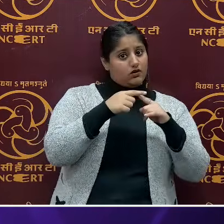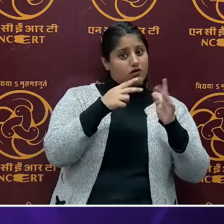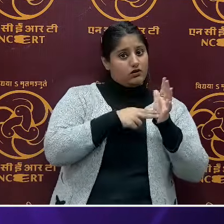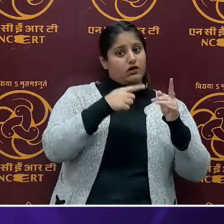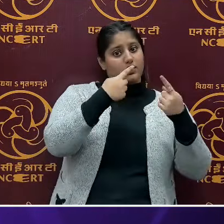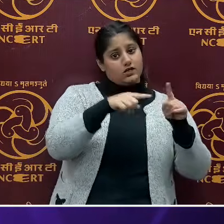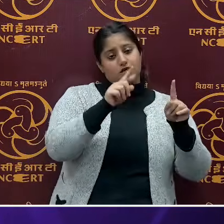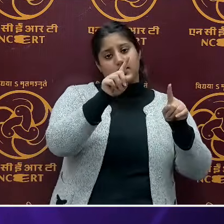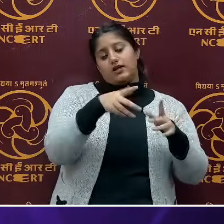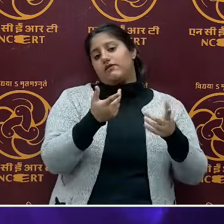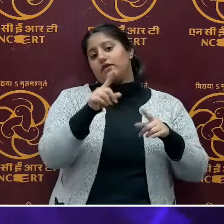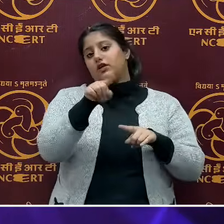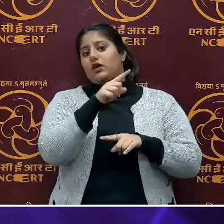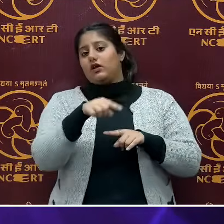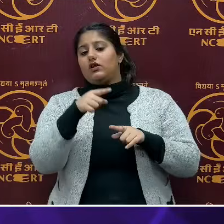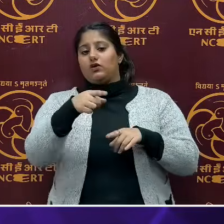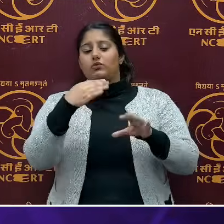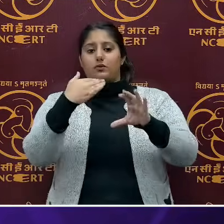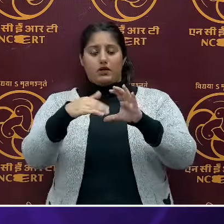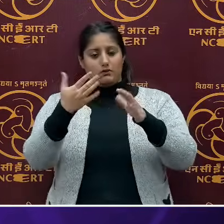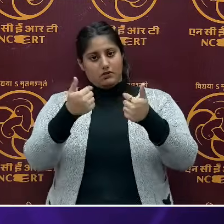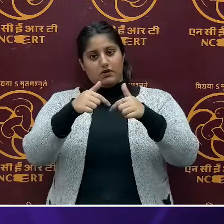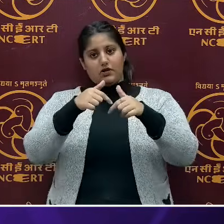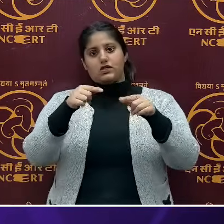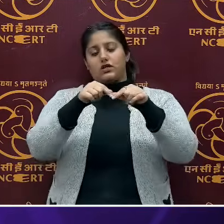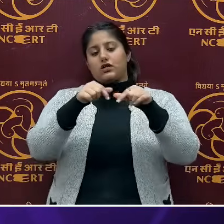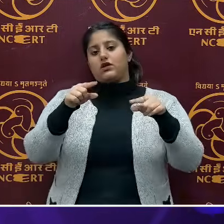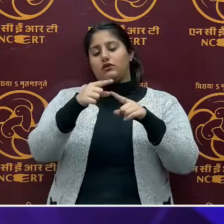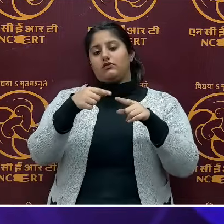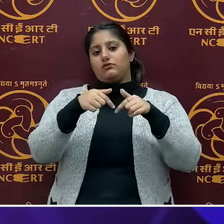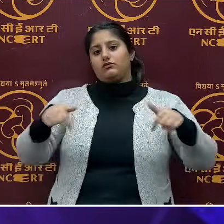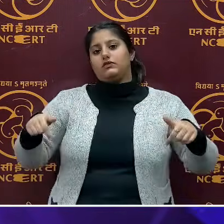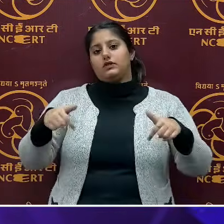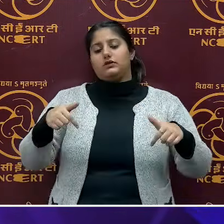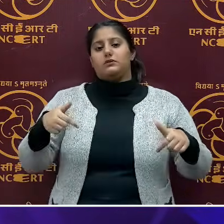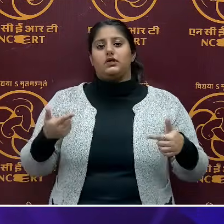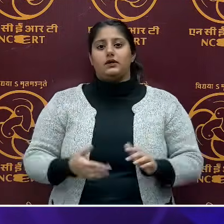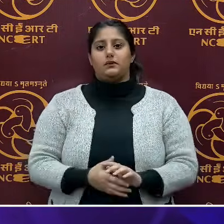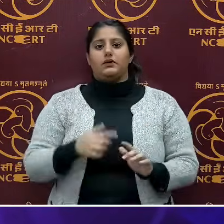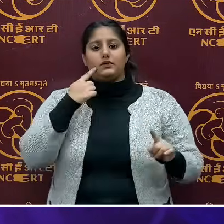not. And you can email your answers to us on